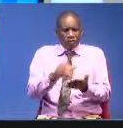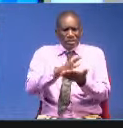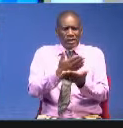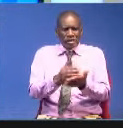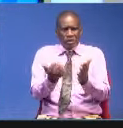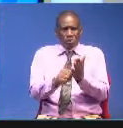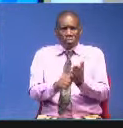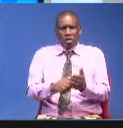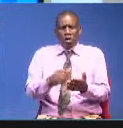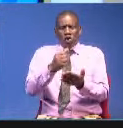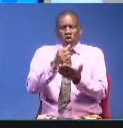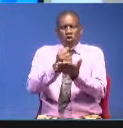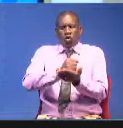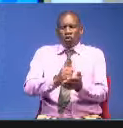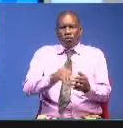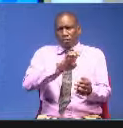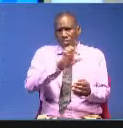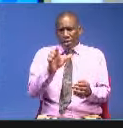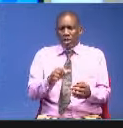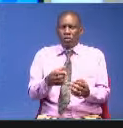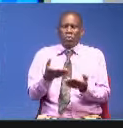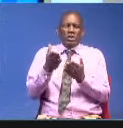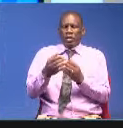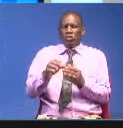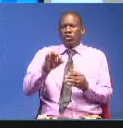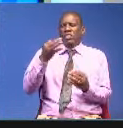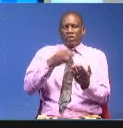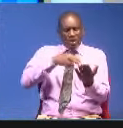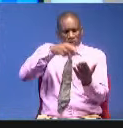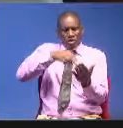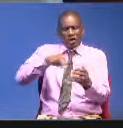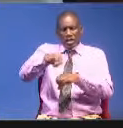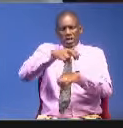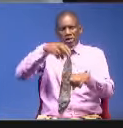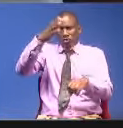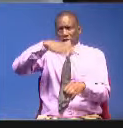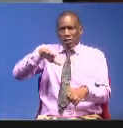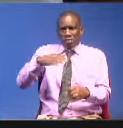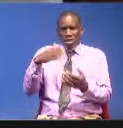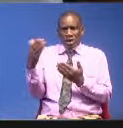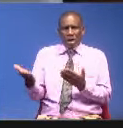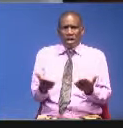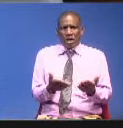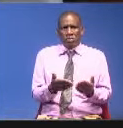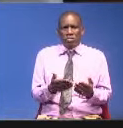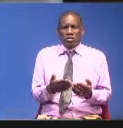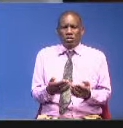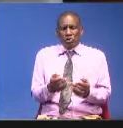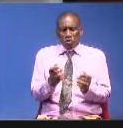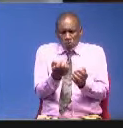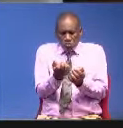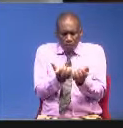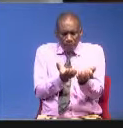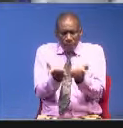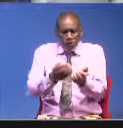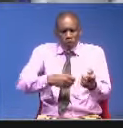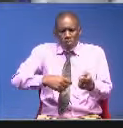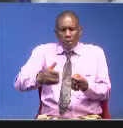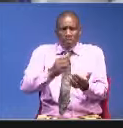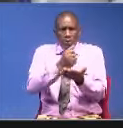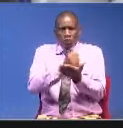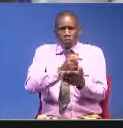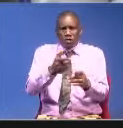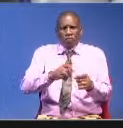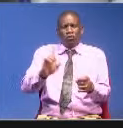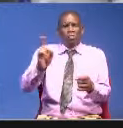which is due for the third reading stage in the National Assembly, allows roasters and small businesses to buy coffee from the